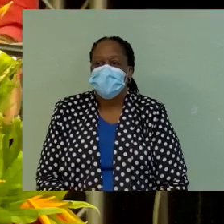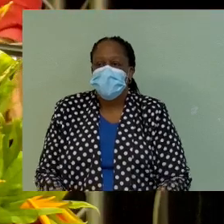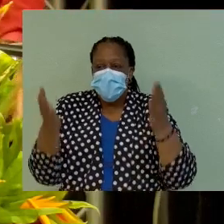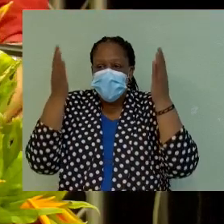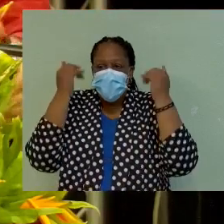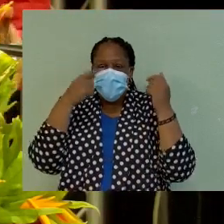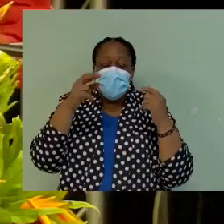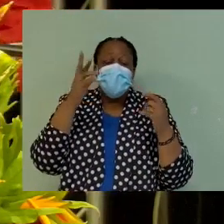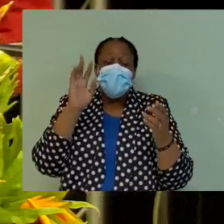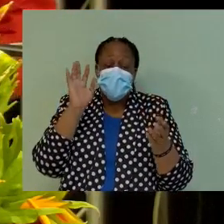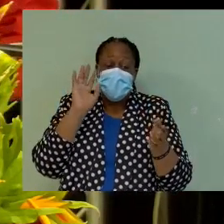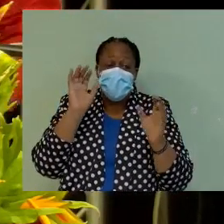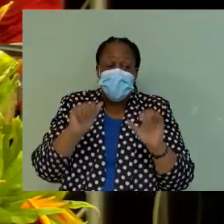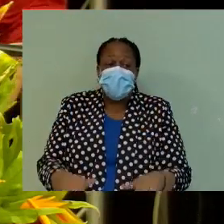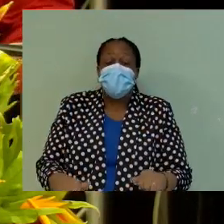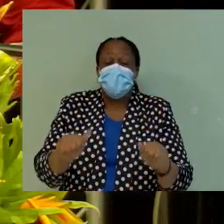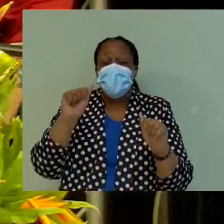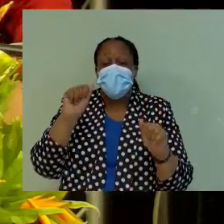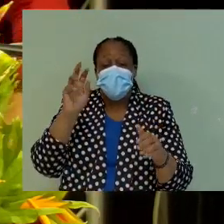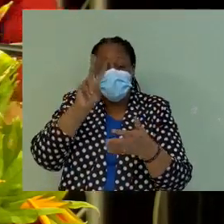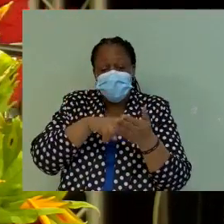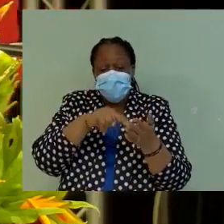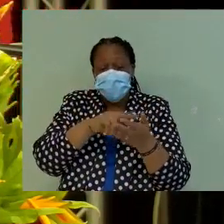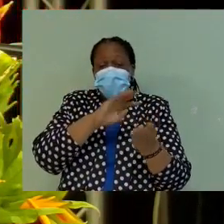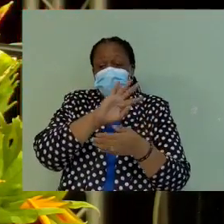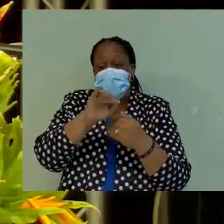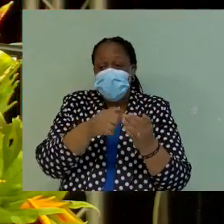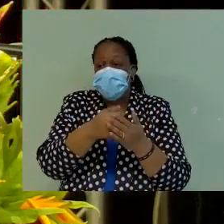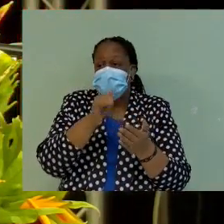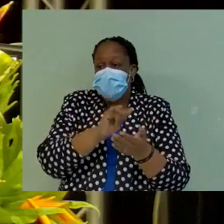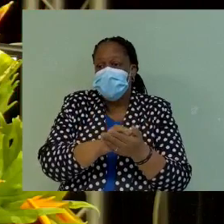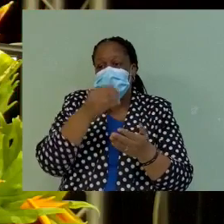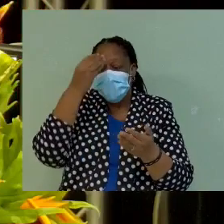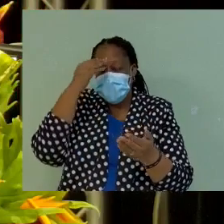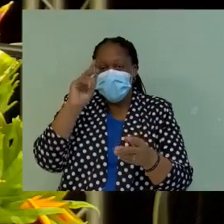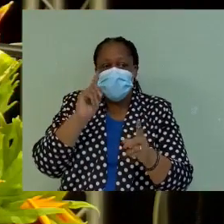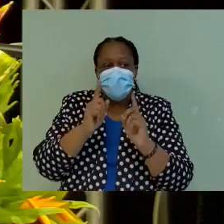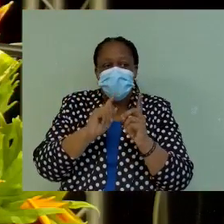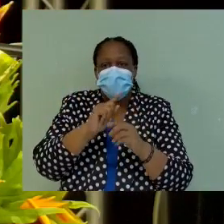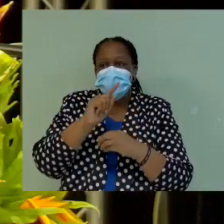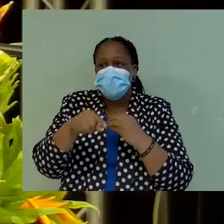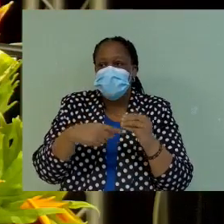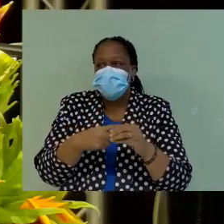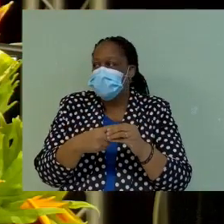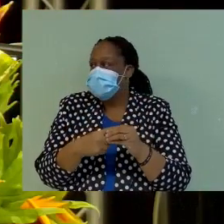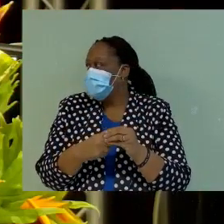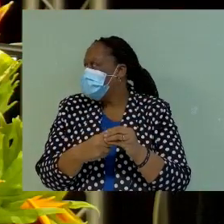Thank you, Mr. Eveling, for that comprehensive presentation.